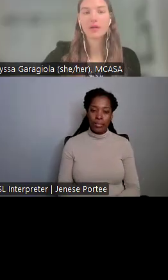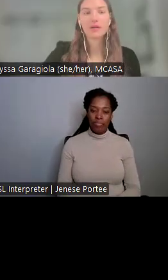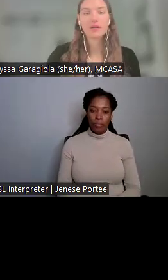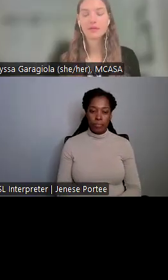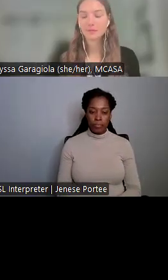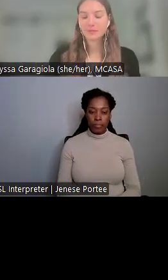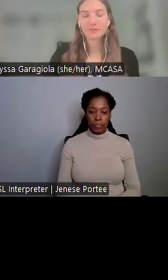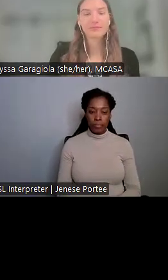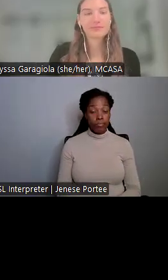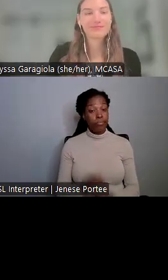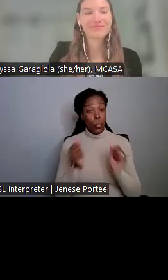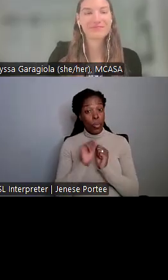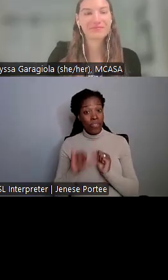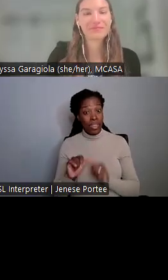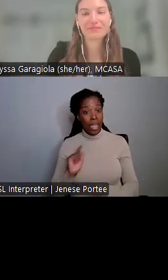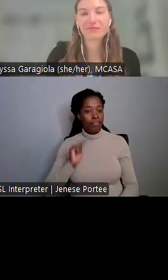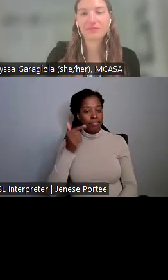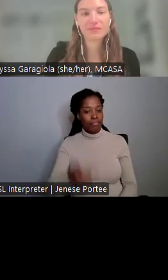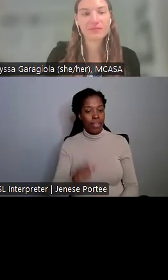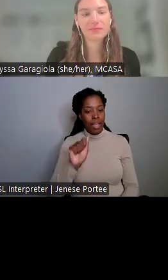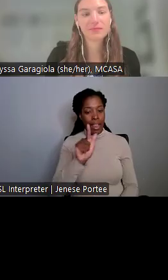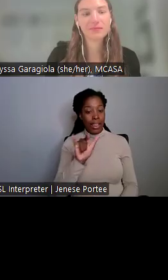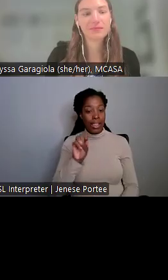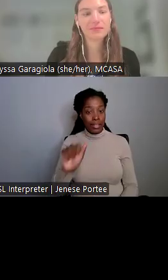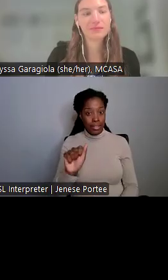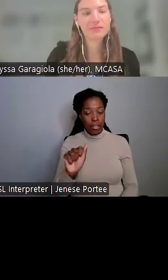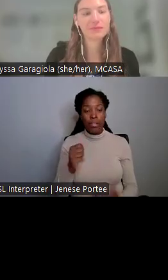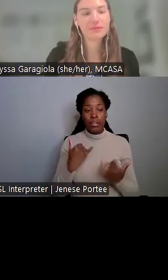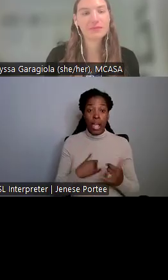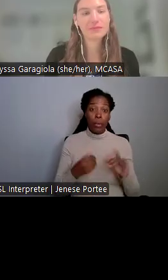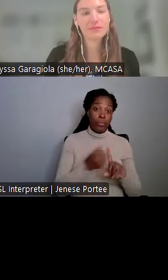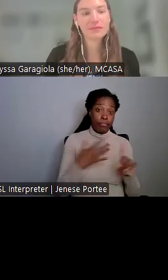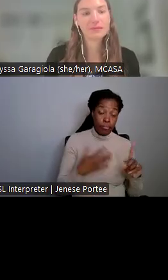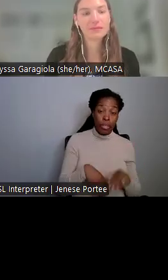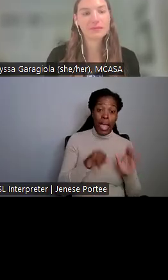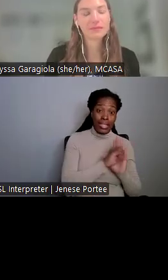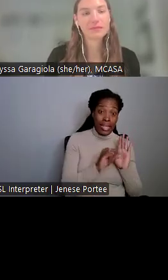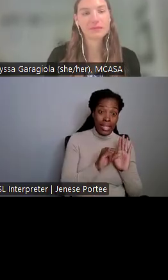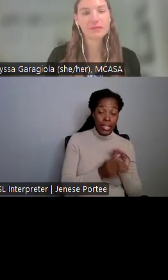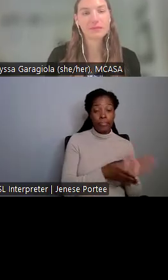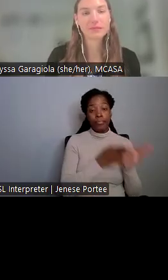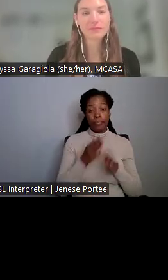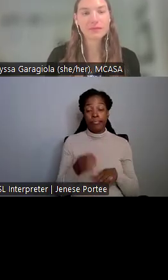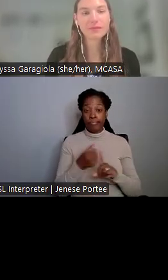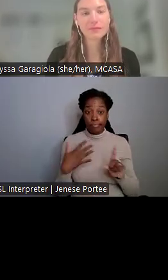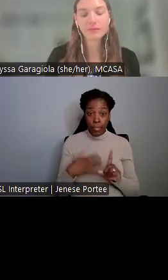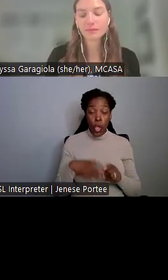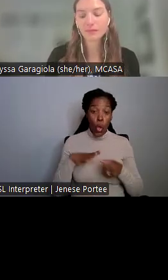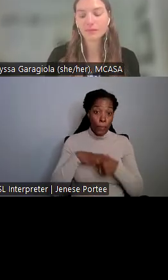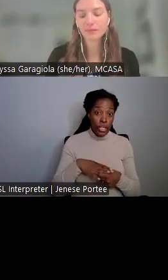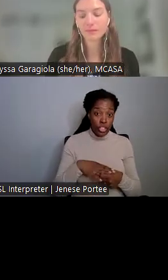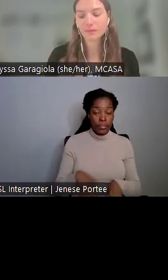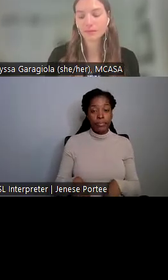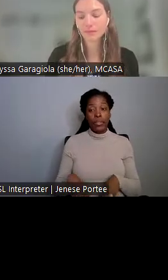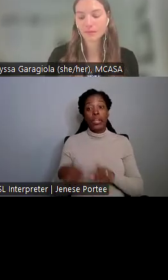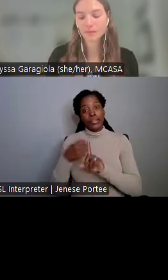So with that, I'm going to turn it over to Alyssa. So now that we've talked about identity, we've talked about oppression, we've talked about trauma, we want to talk about how this